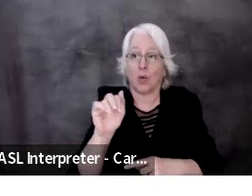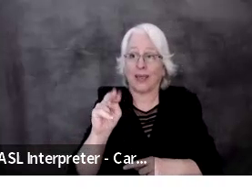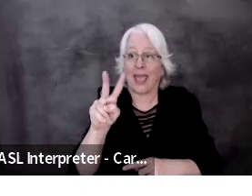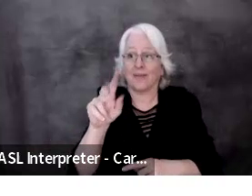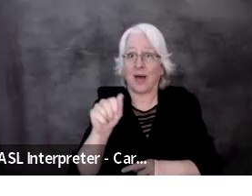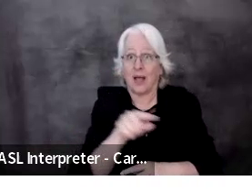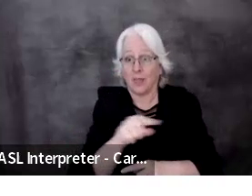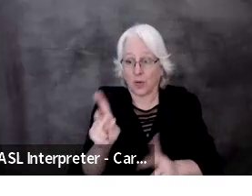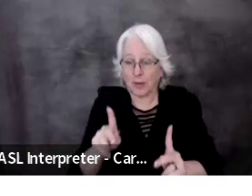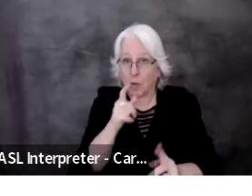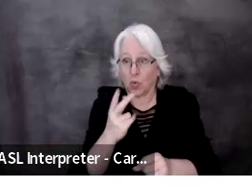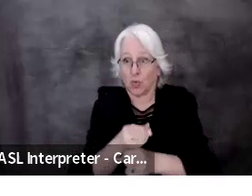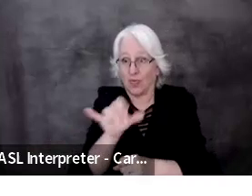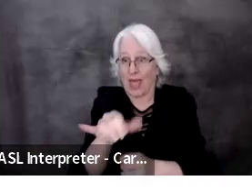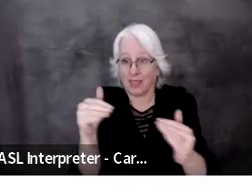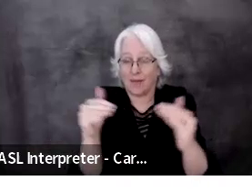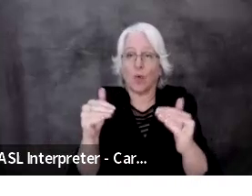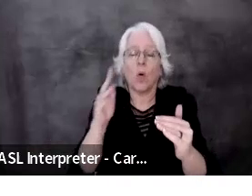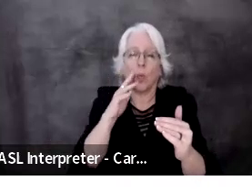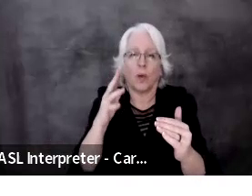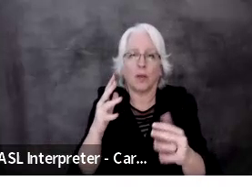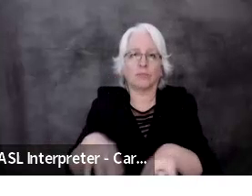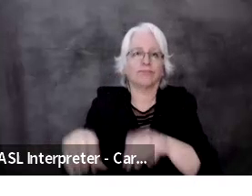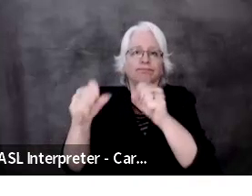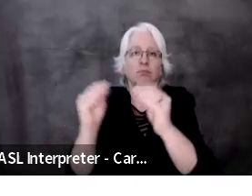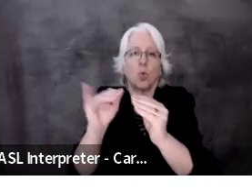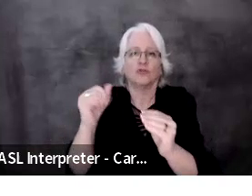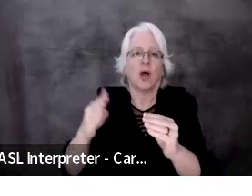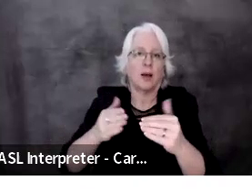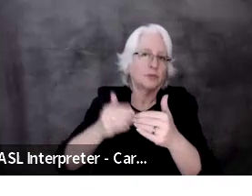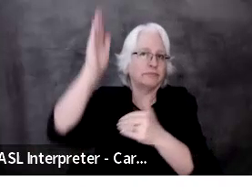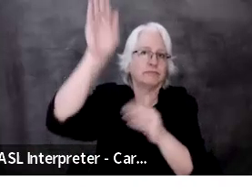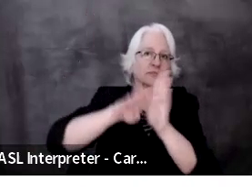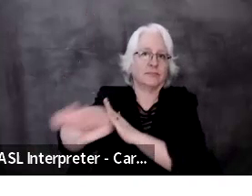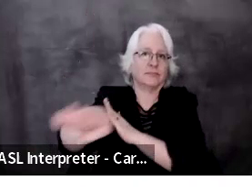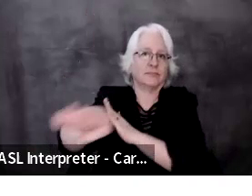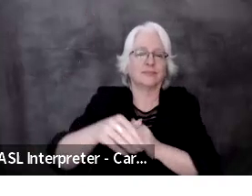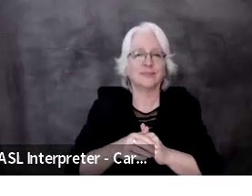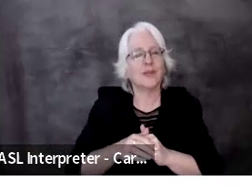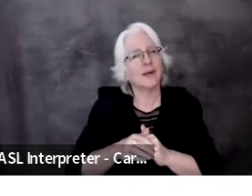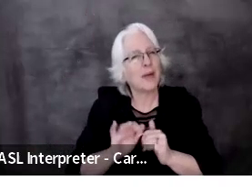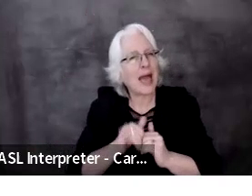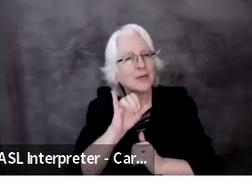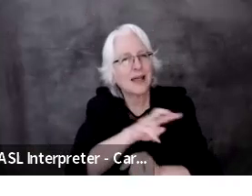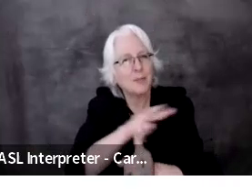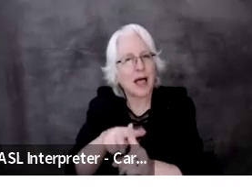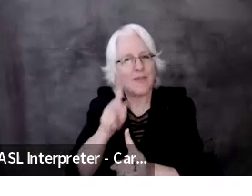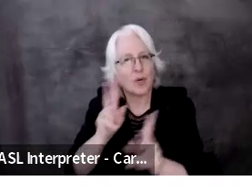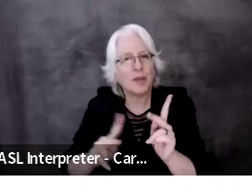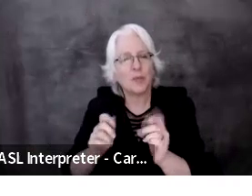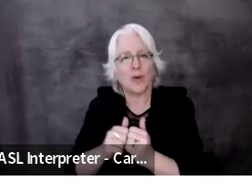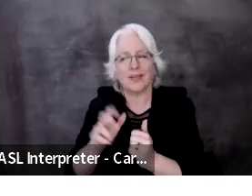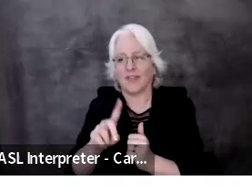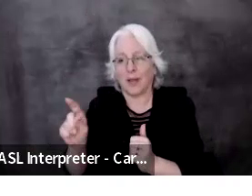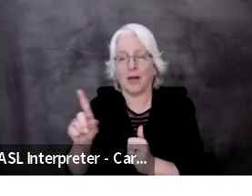those who do not. But what does this mean for people with intellectual and/or developmental disabilities? We have seen already